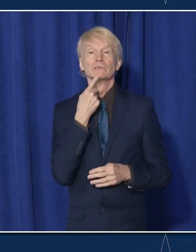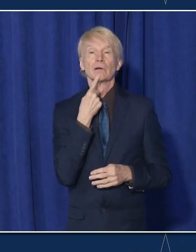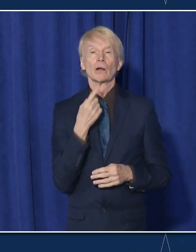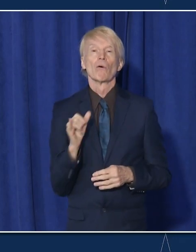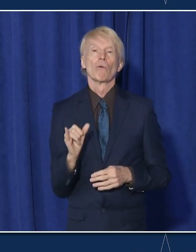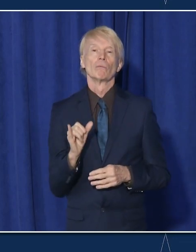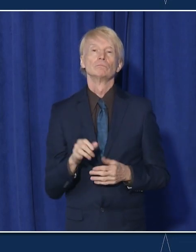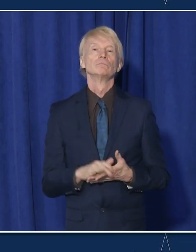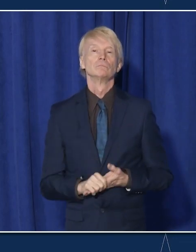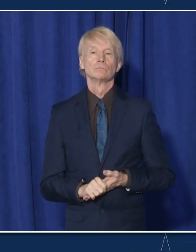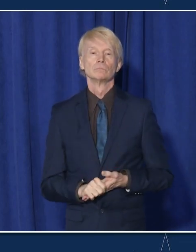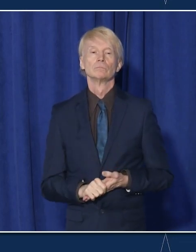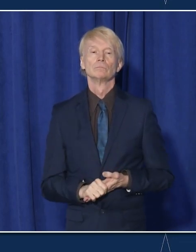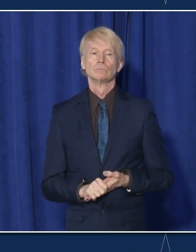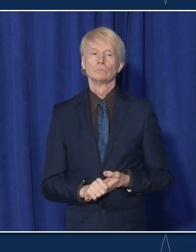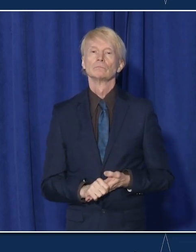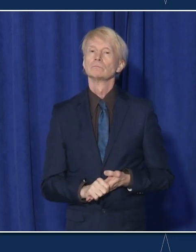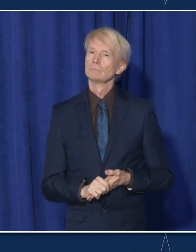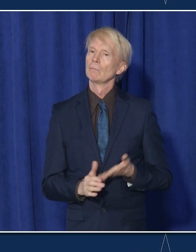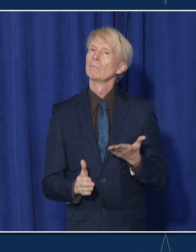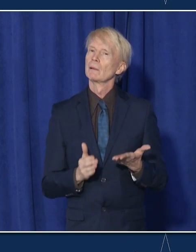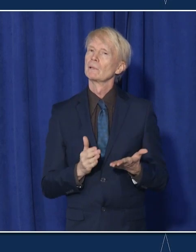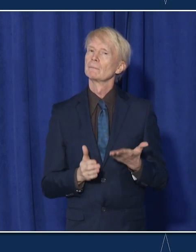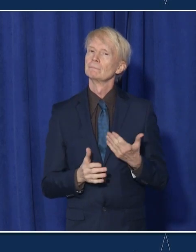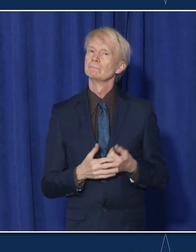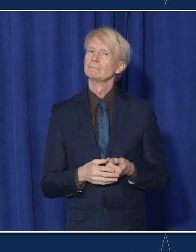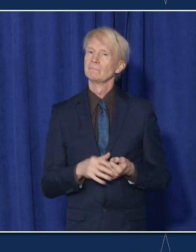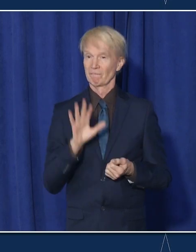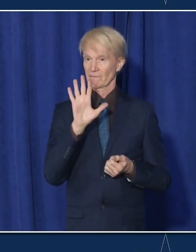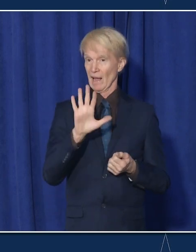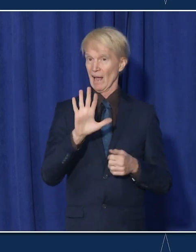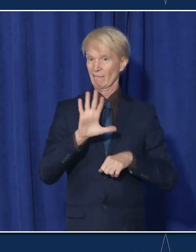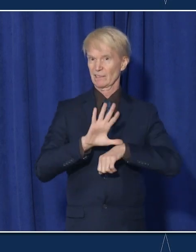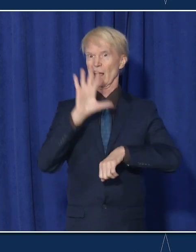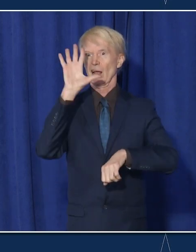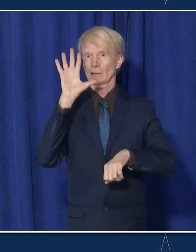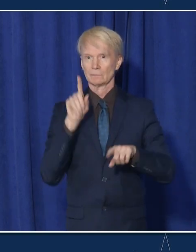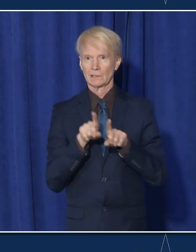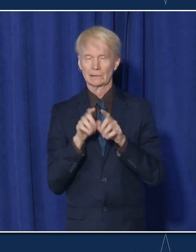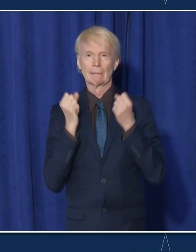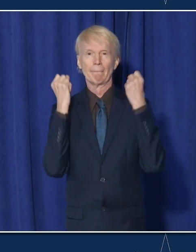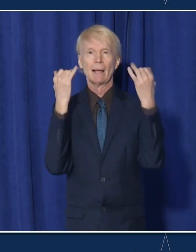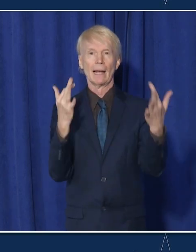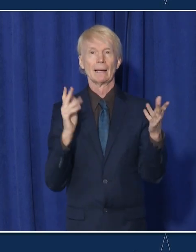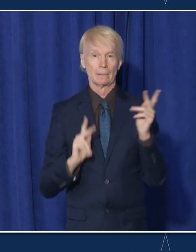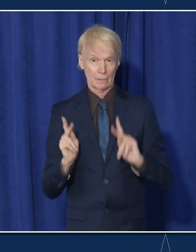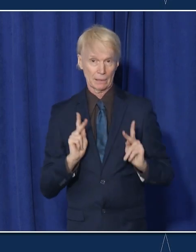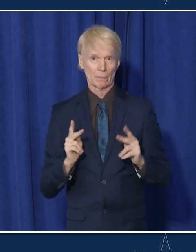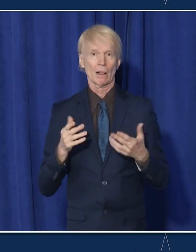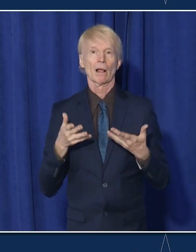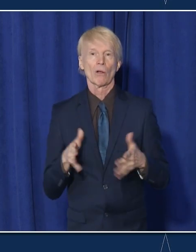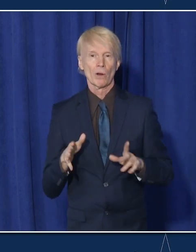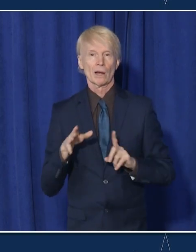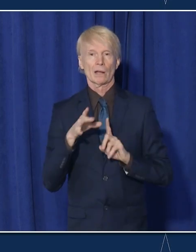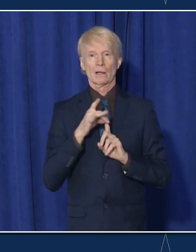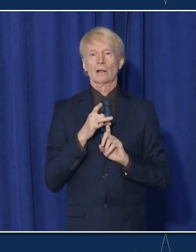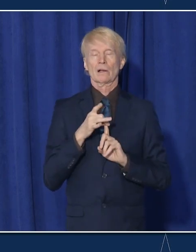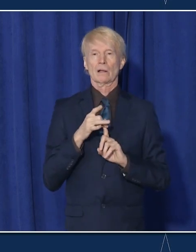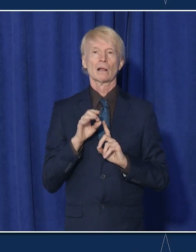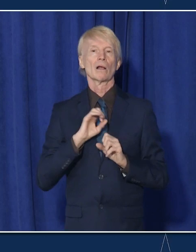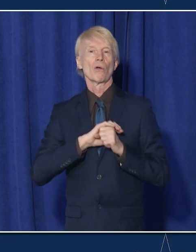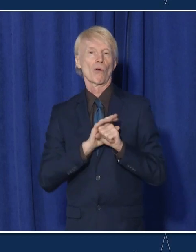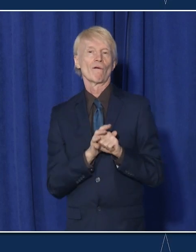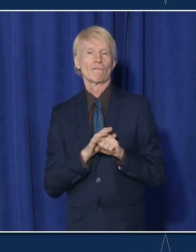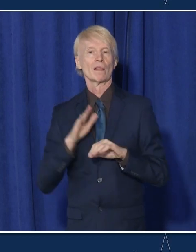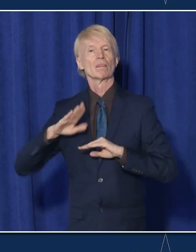estimating that perhaps it could be as many as 5 times as many people have COVID as